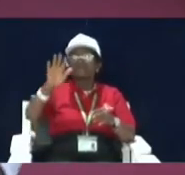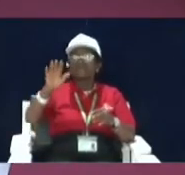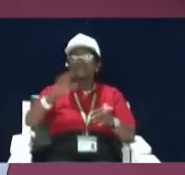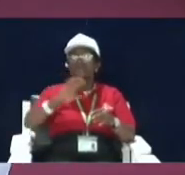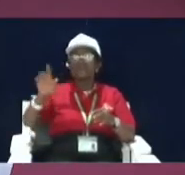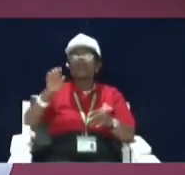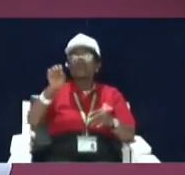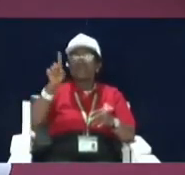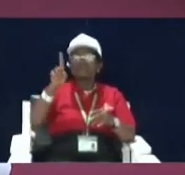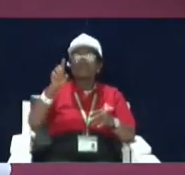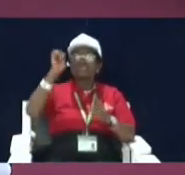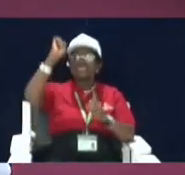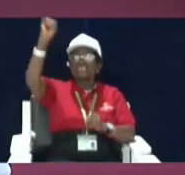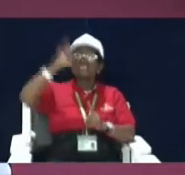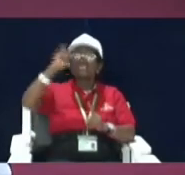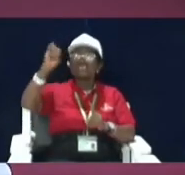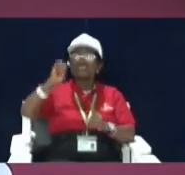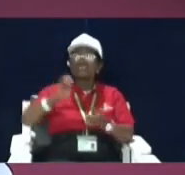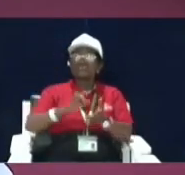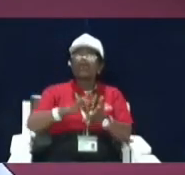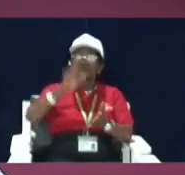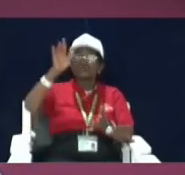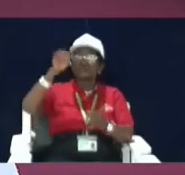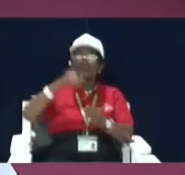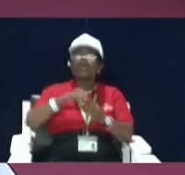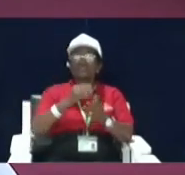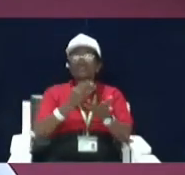in holiness.